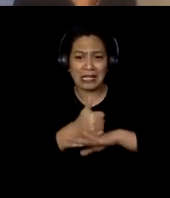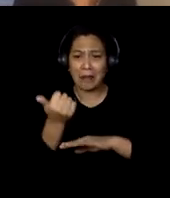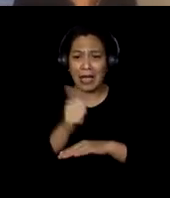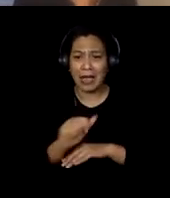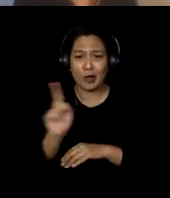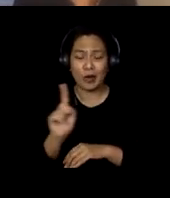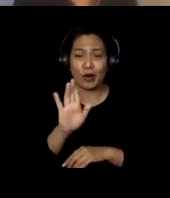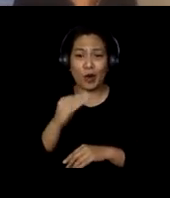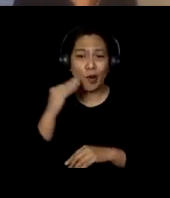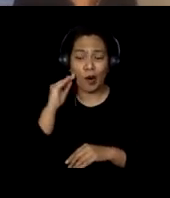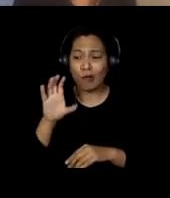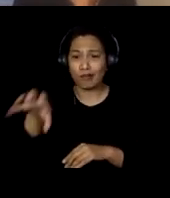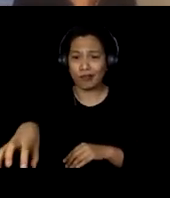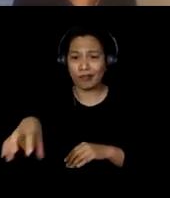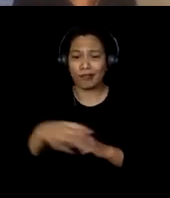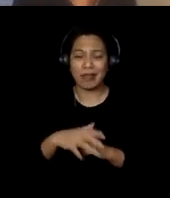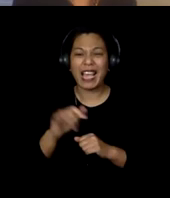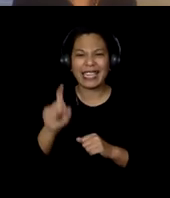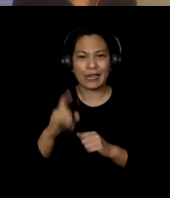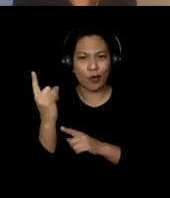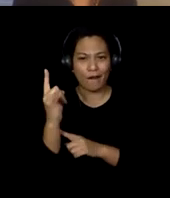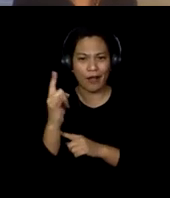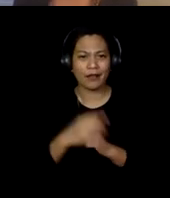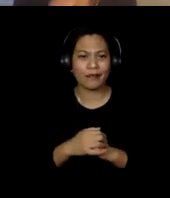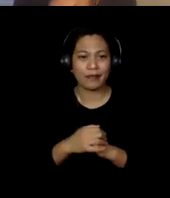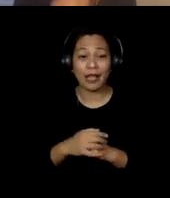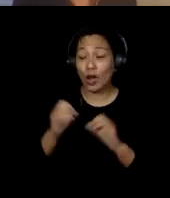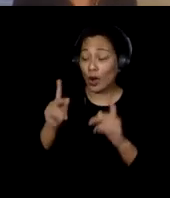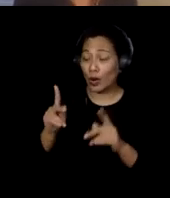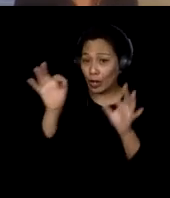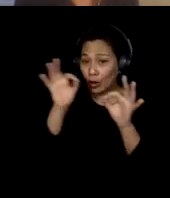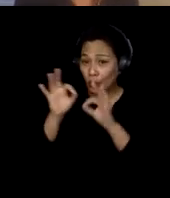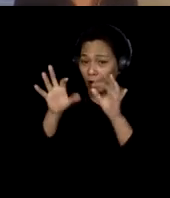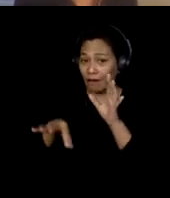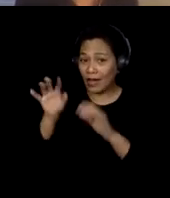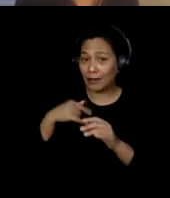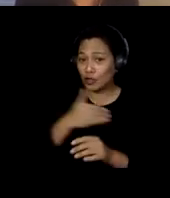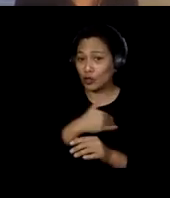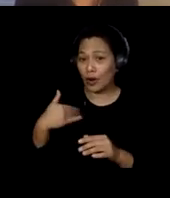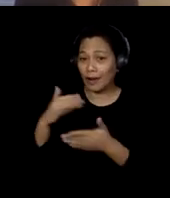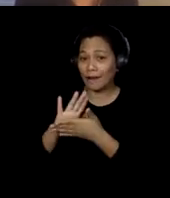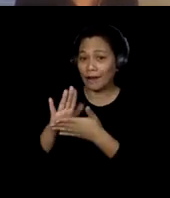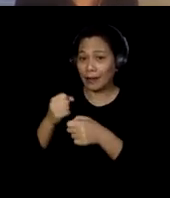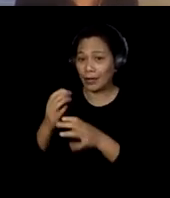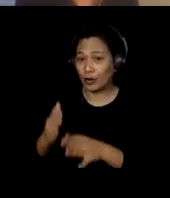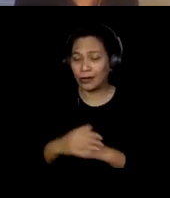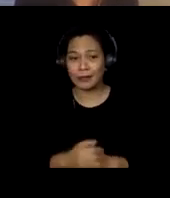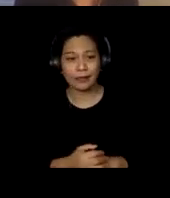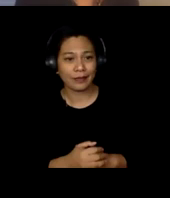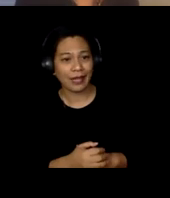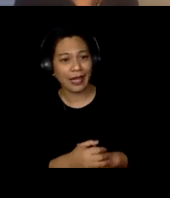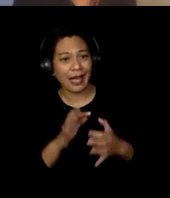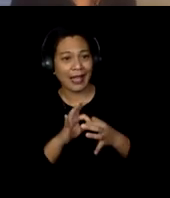requires Wi-Fi to work. Let's try it out. Okay, Google, find me Toronto filmmakers. Liaison